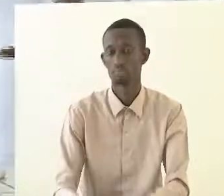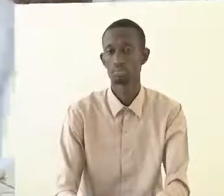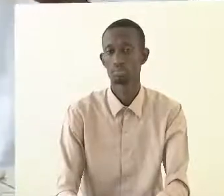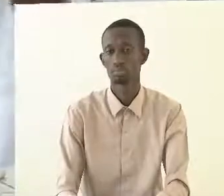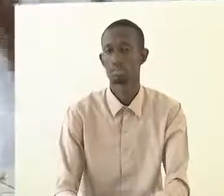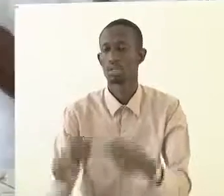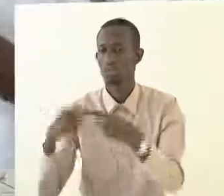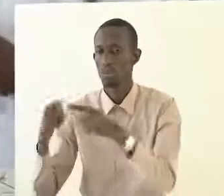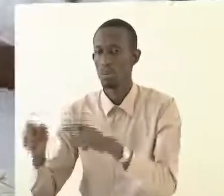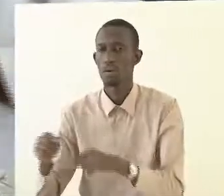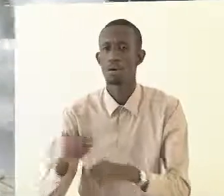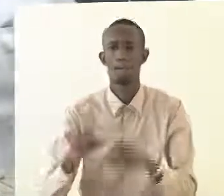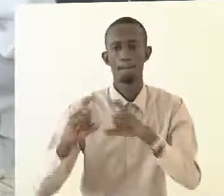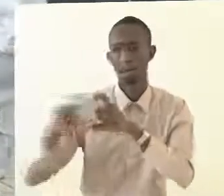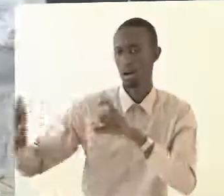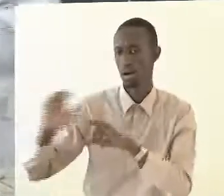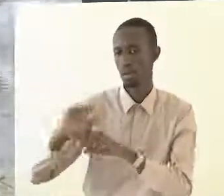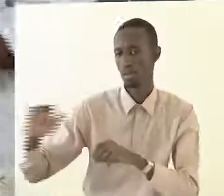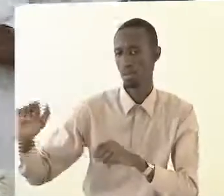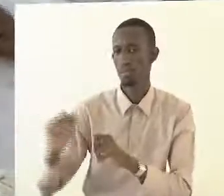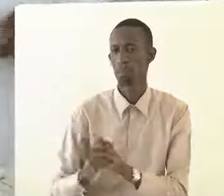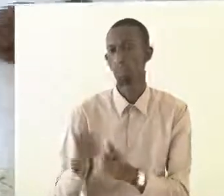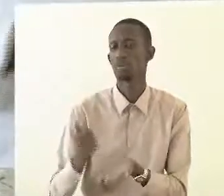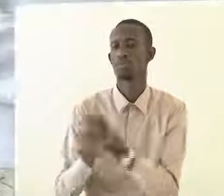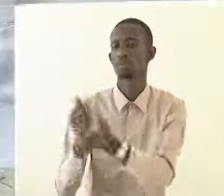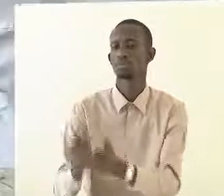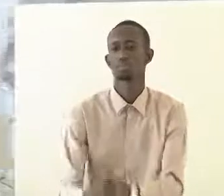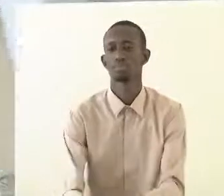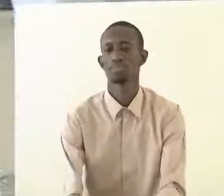Different formula you know, they'll help you.